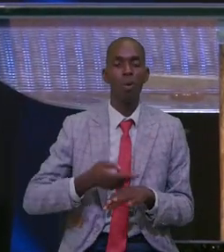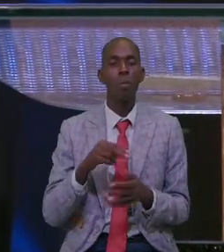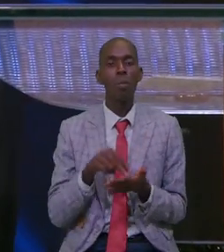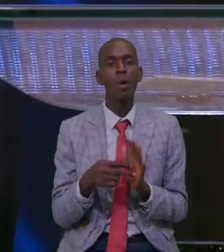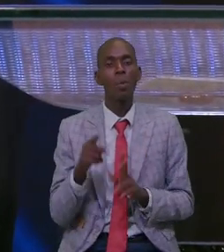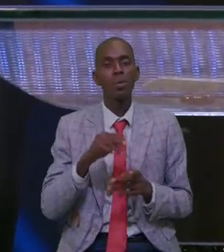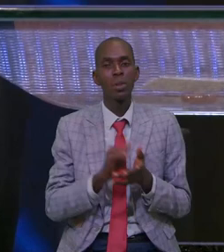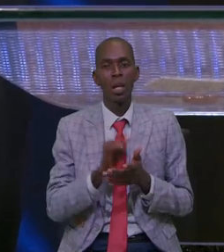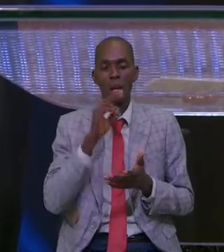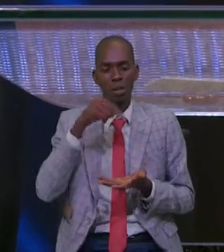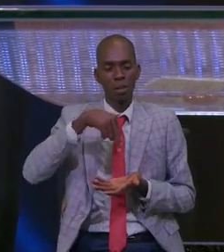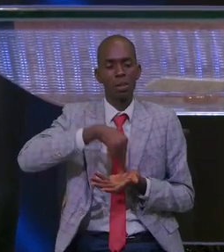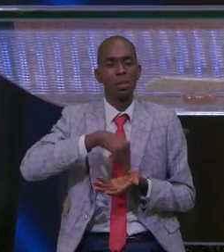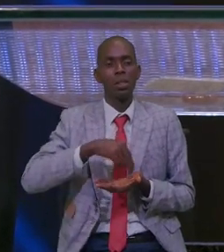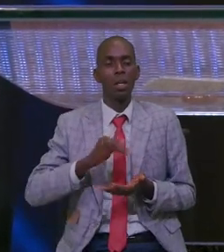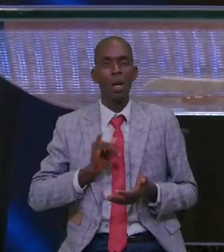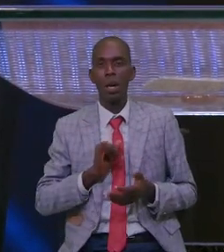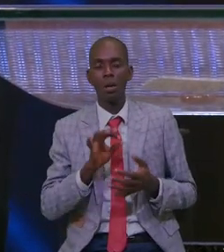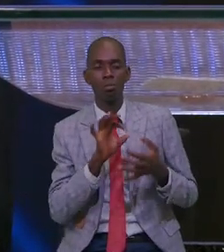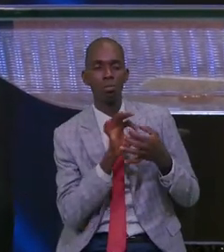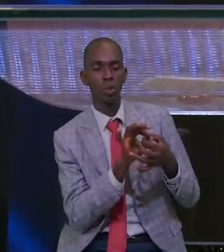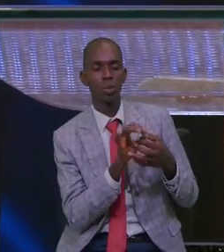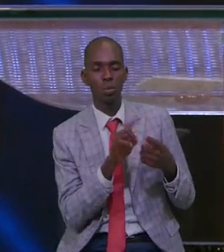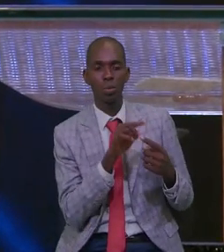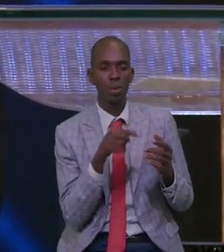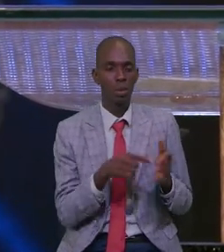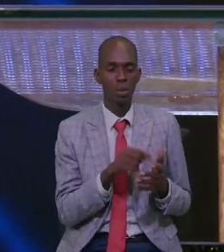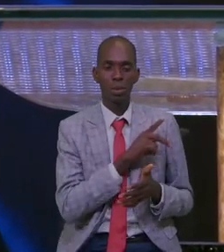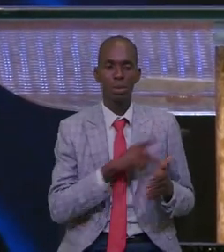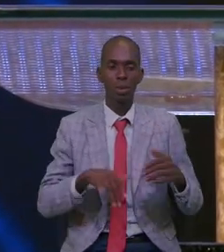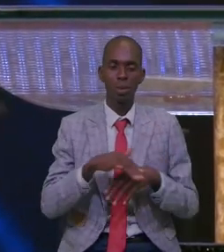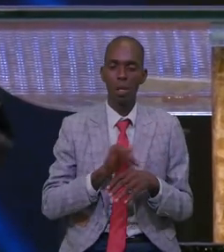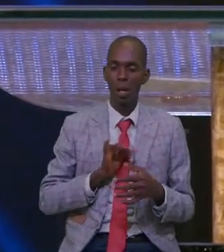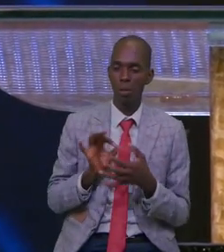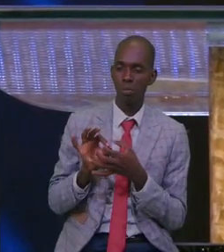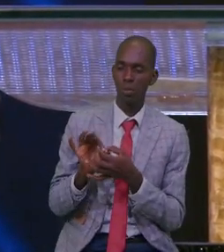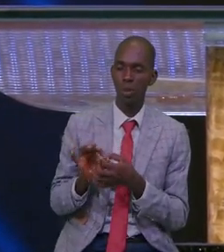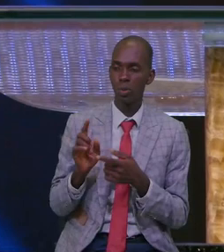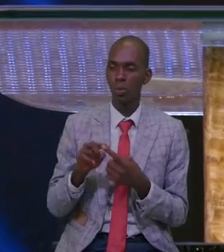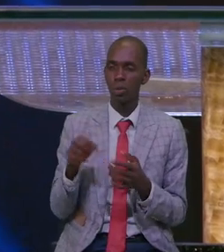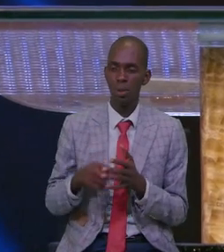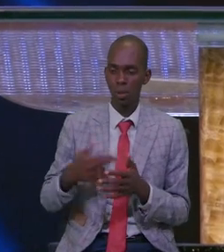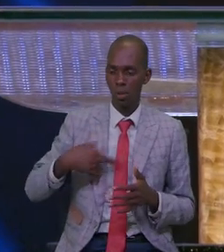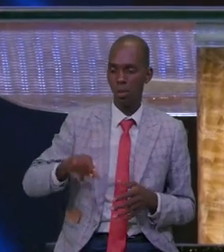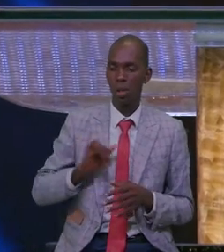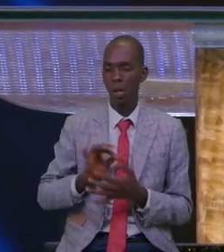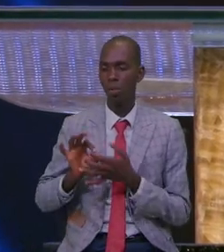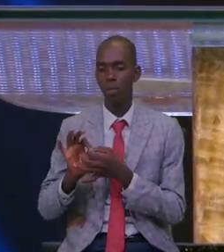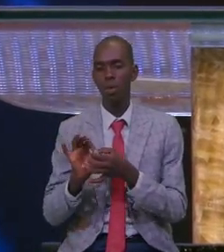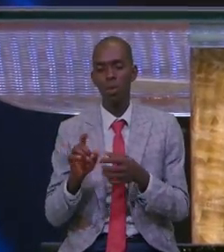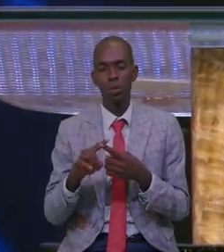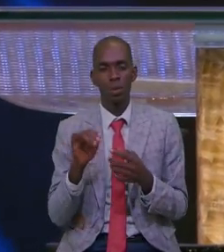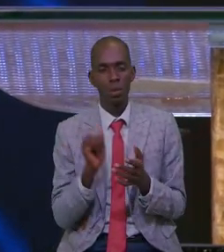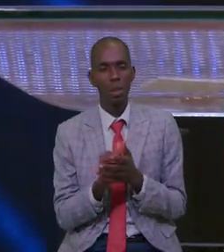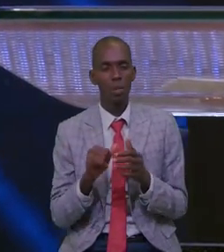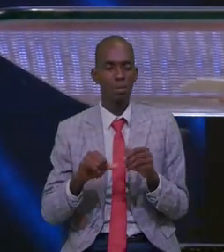there will belong to this empire, will belong to this religion, will belong to this society, will belong to that